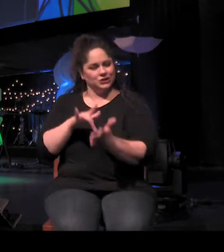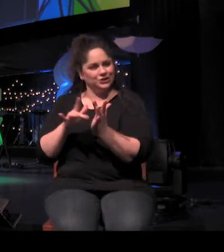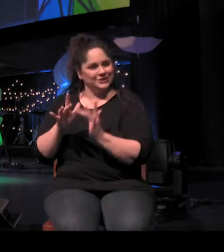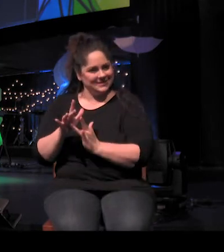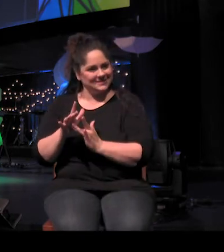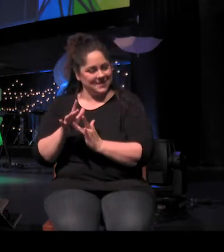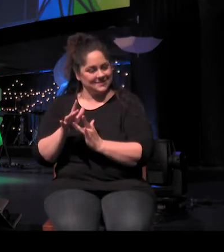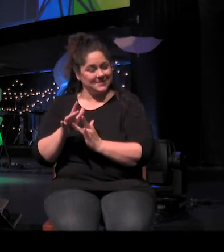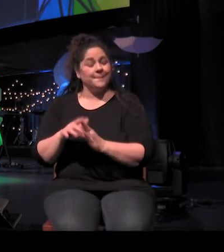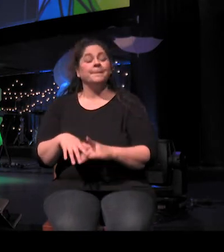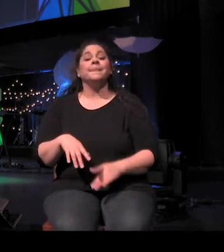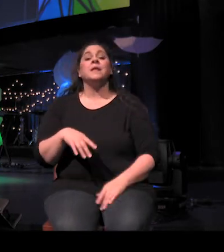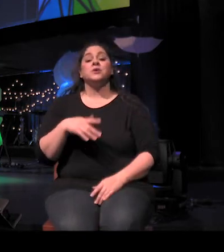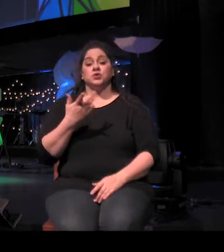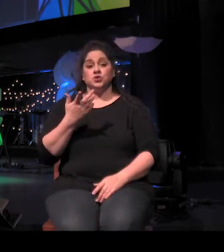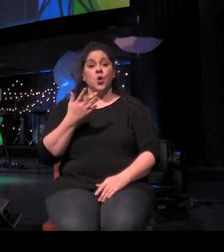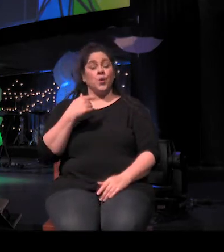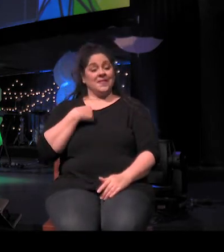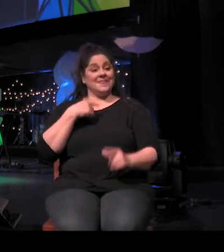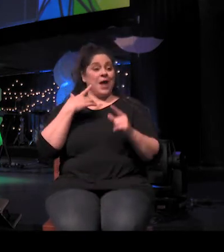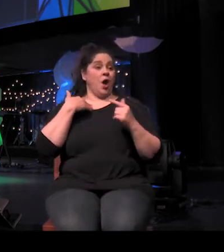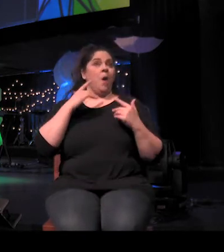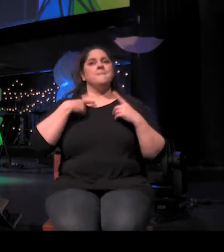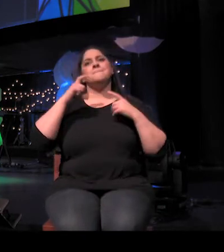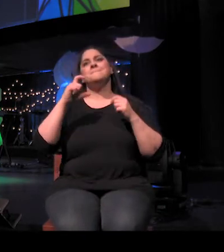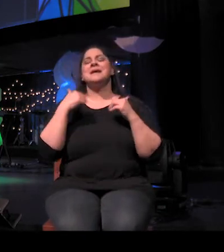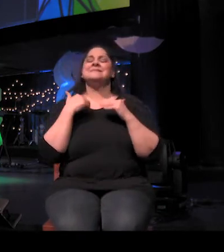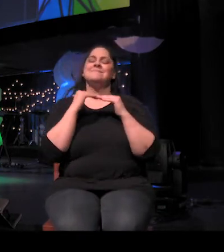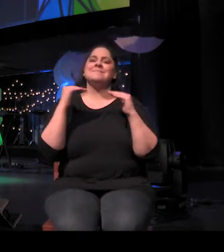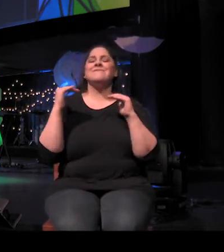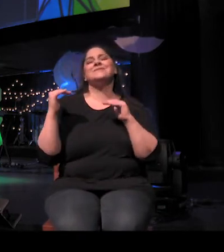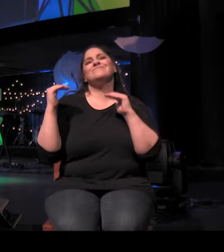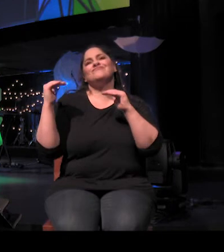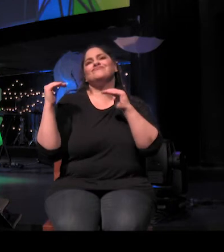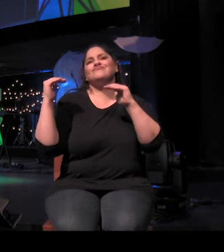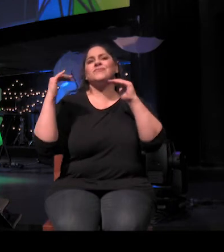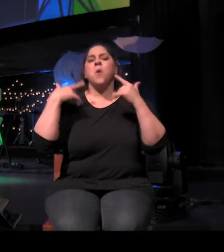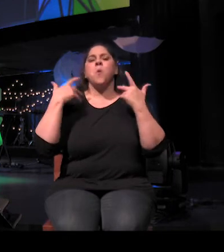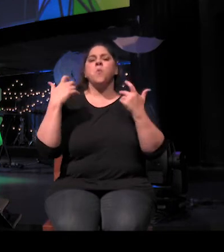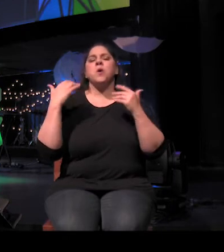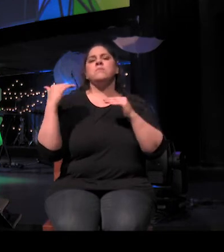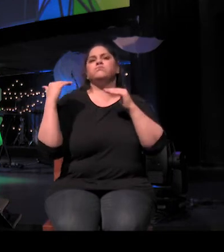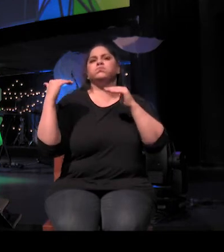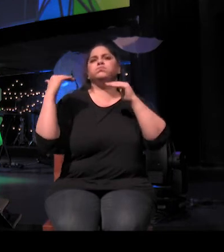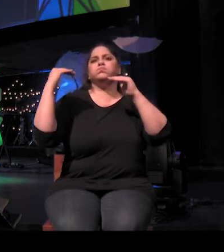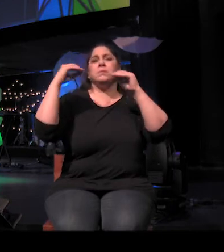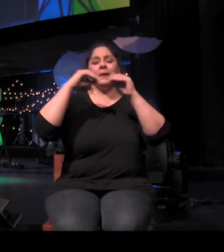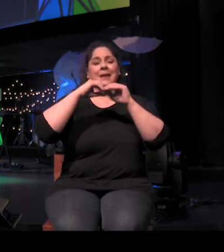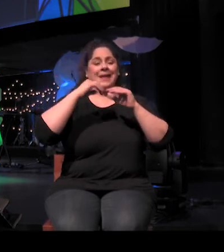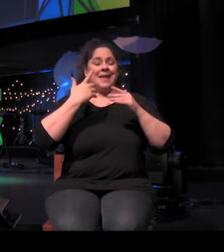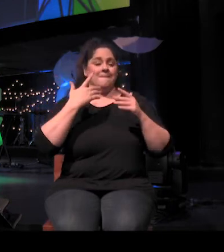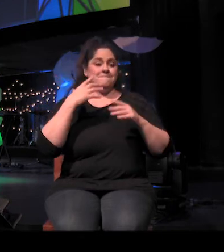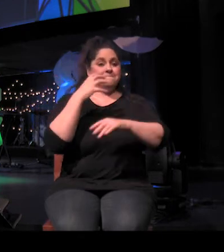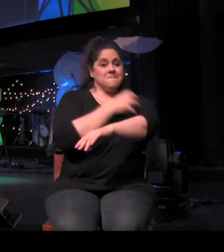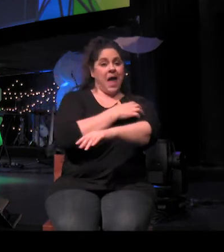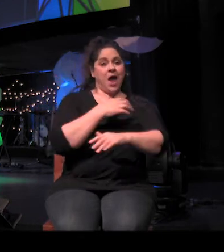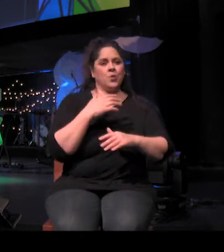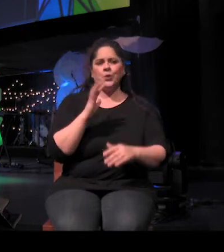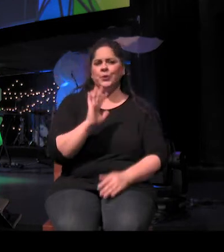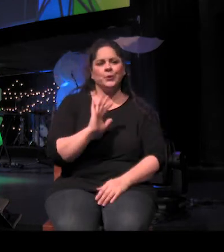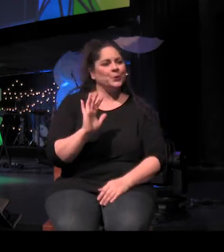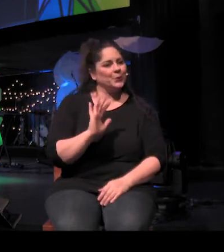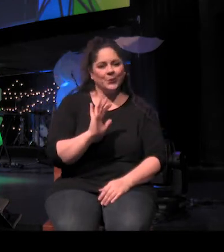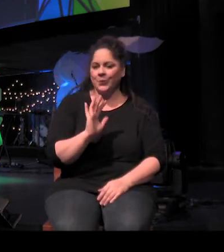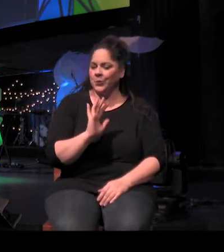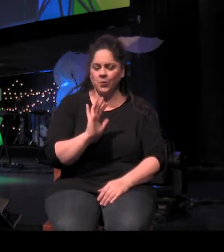leadership, Peter said, it's not about position. It's not about some kind of platform you're building. It's not kind of, you know, gaining more power. It's about